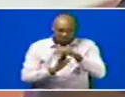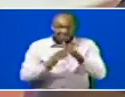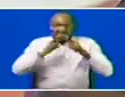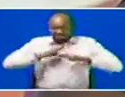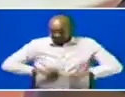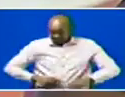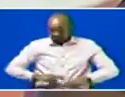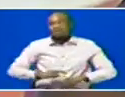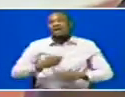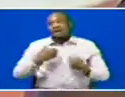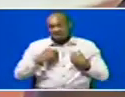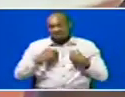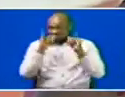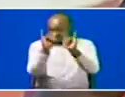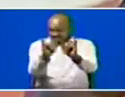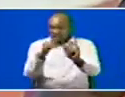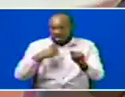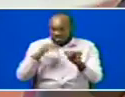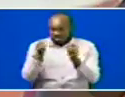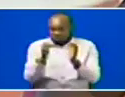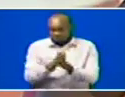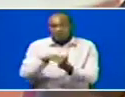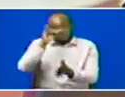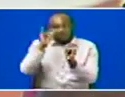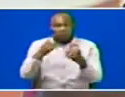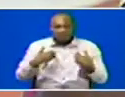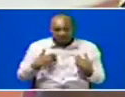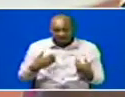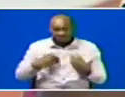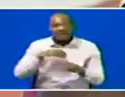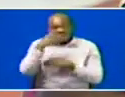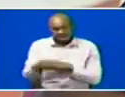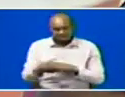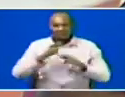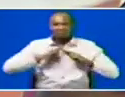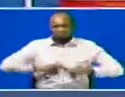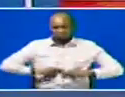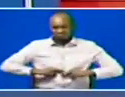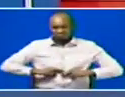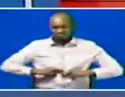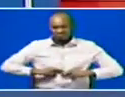another short break here. Don't go too far. We have news, more news coming up after the break.